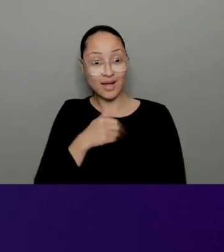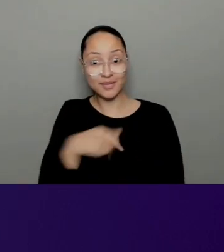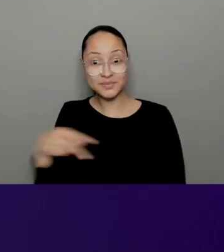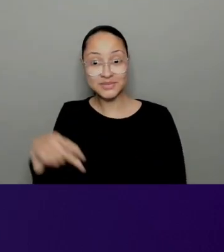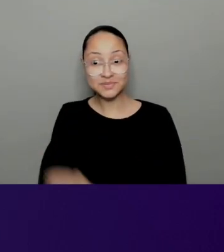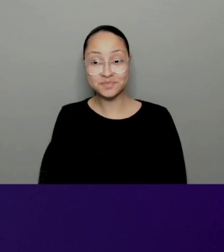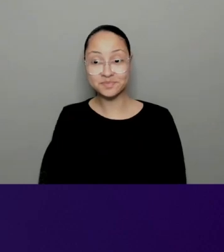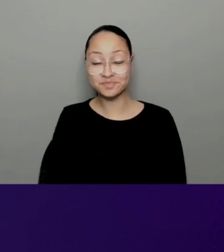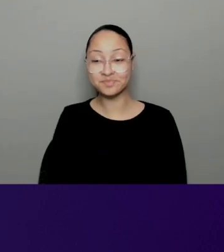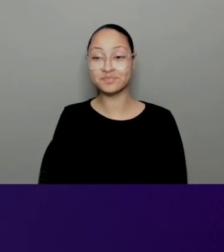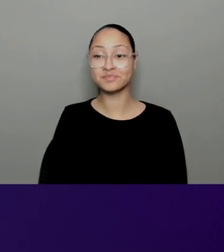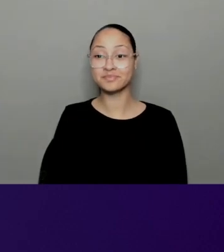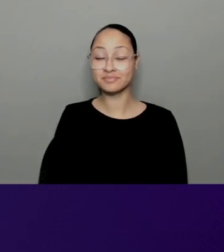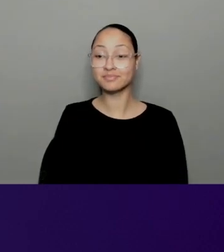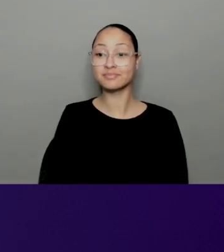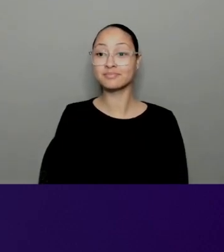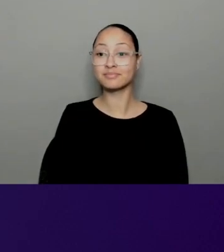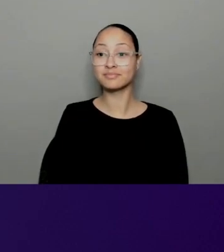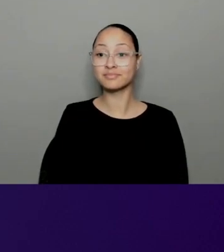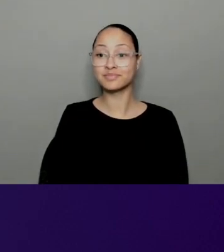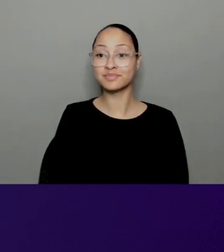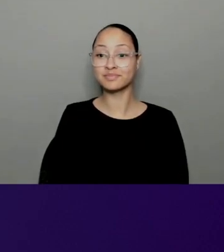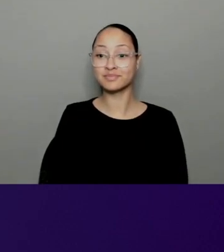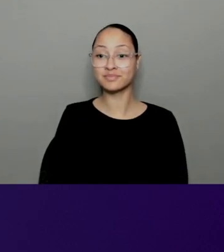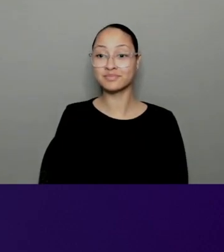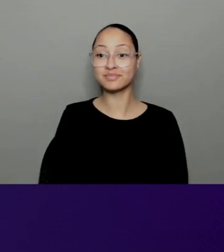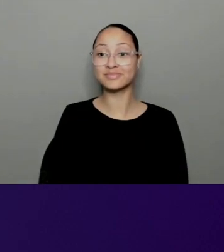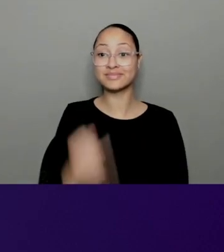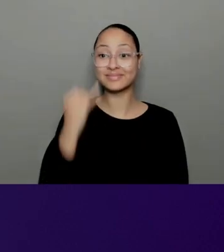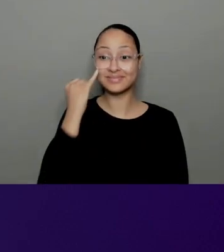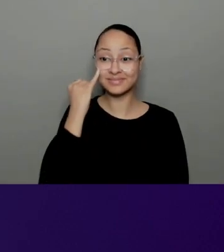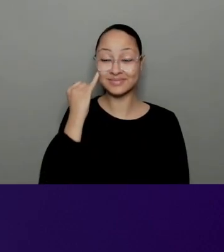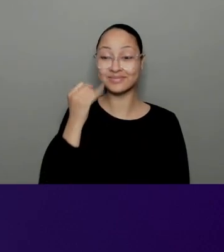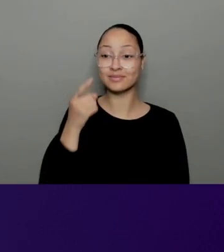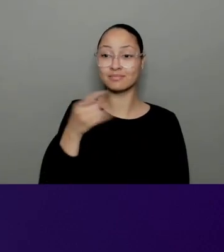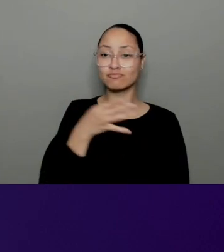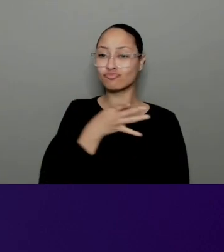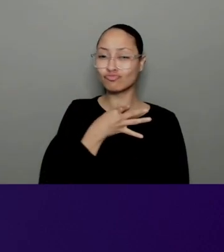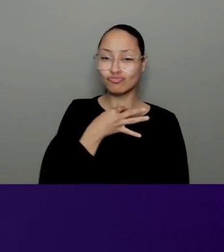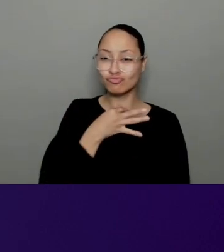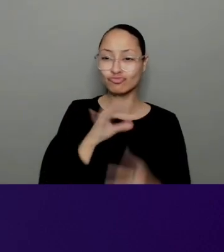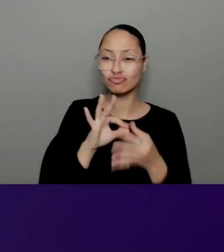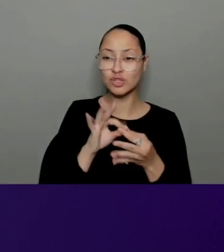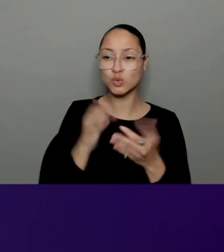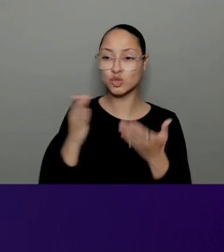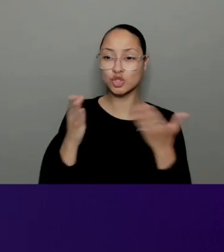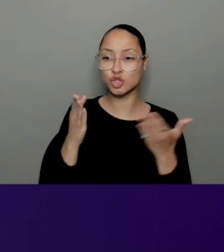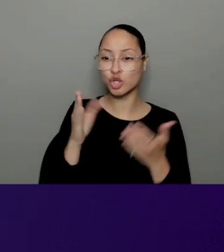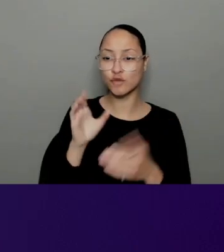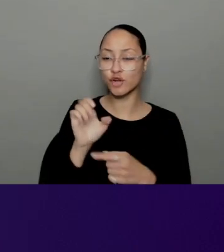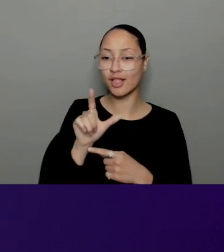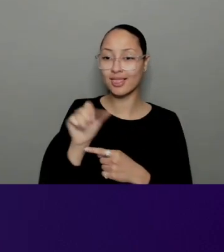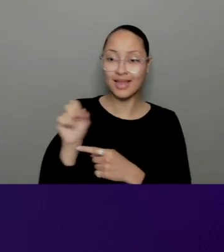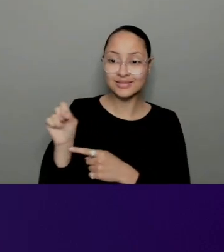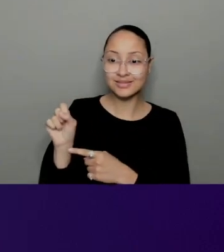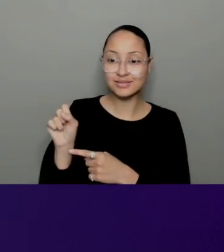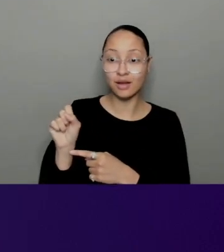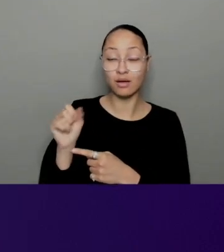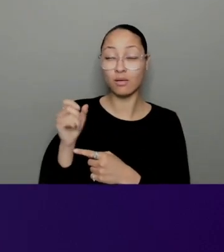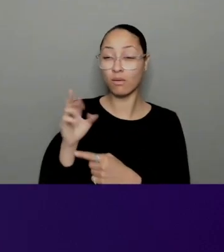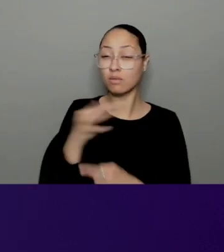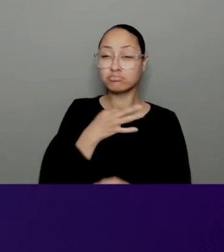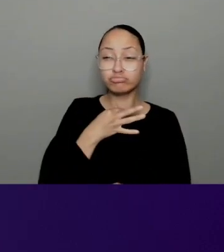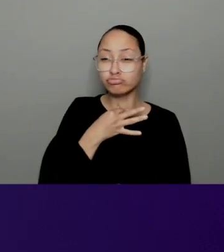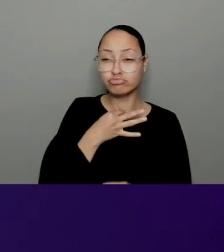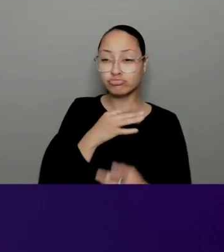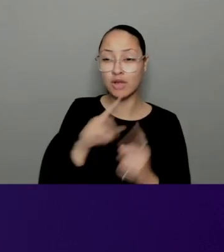If you're somebody who is learning serverless, or you have queries around serverless or AWS Amplify, you could reach out to